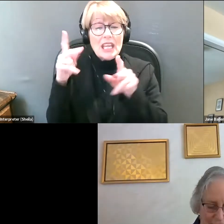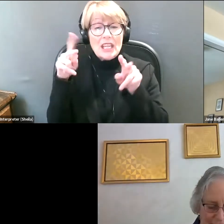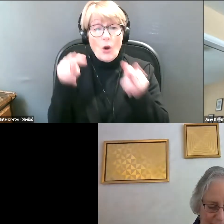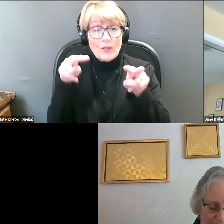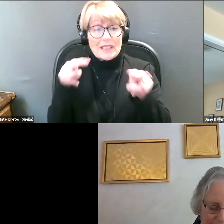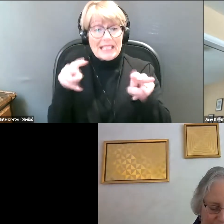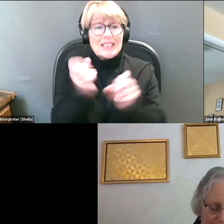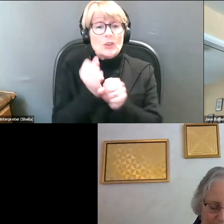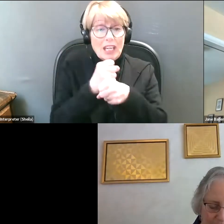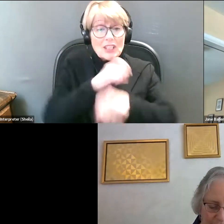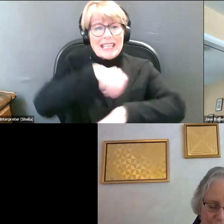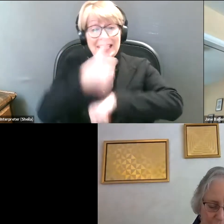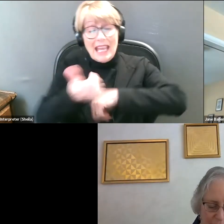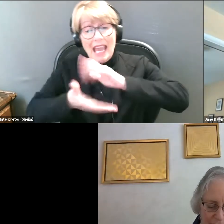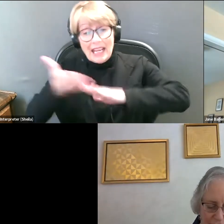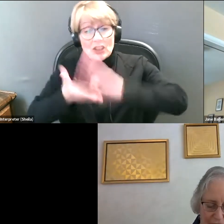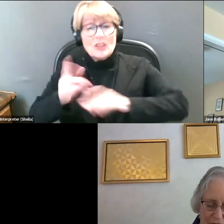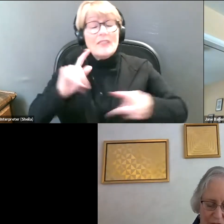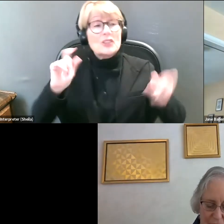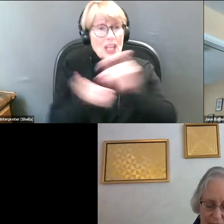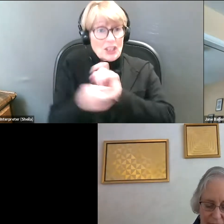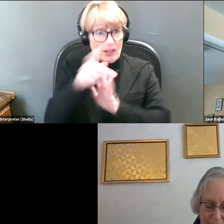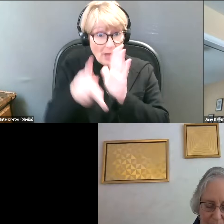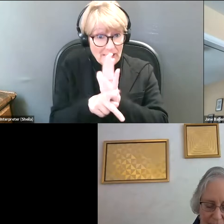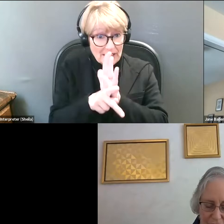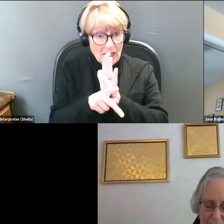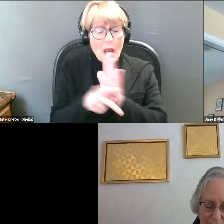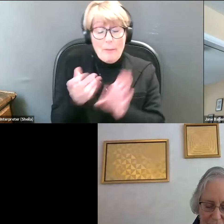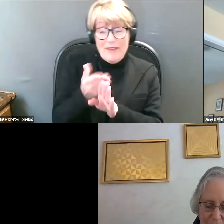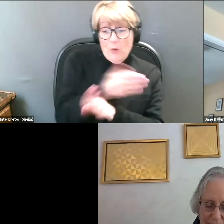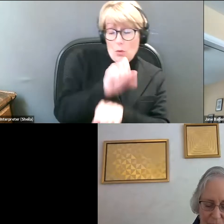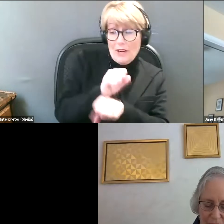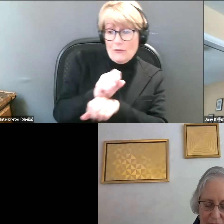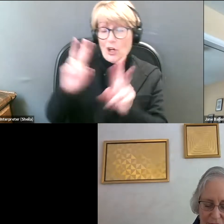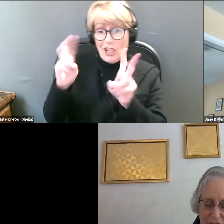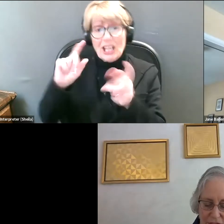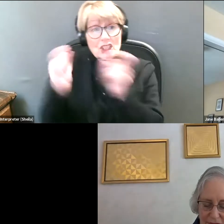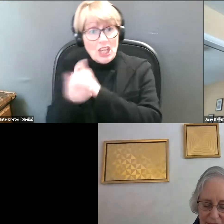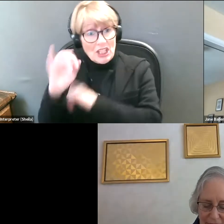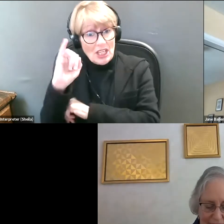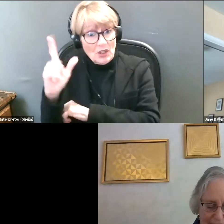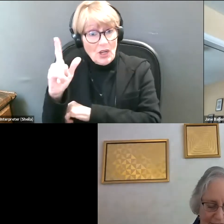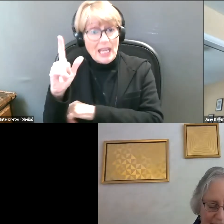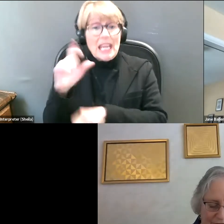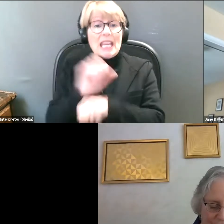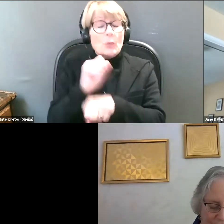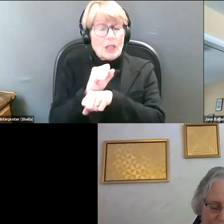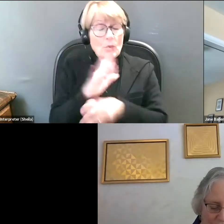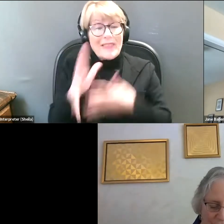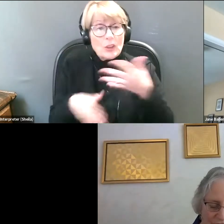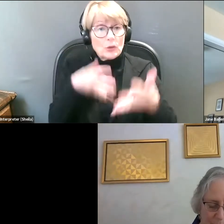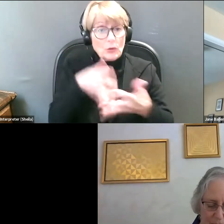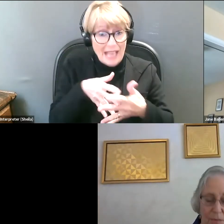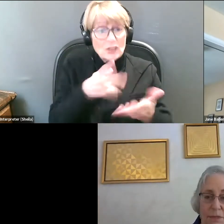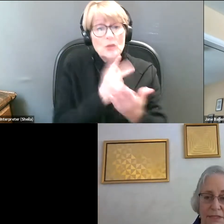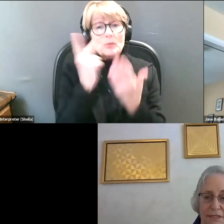policy agenda. Prior to working for Change Illinois, Ryan directed grassroots initiatives and advocacy efforts